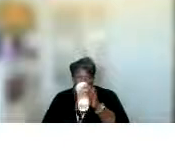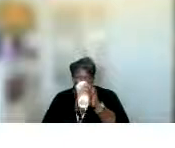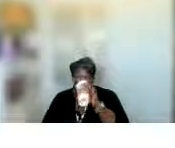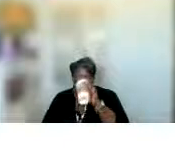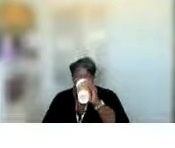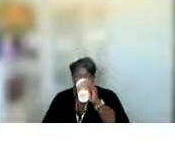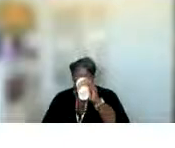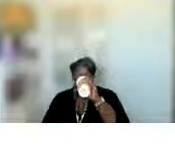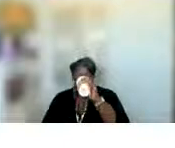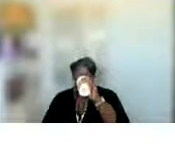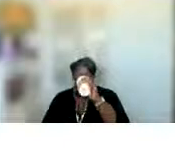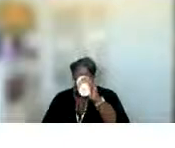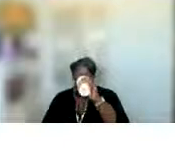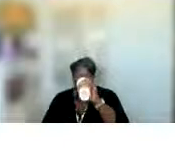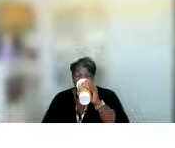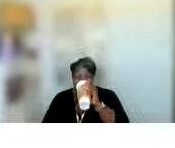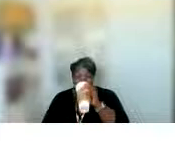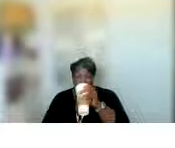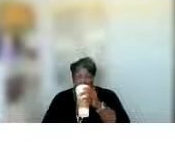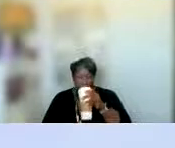reporting system to IDEM.